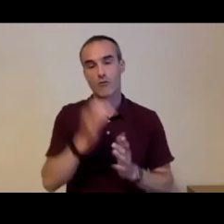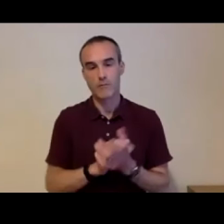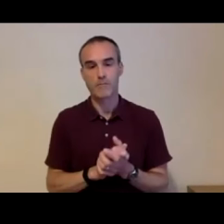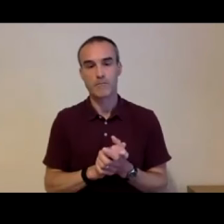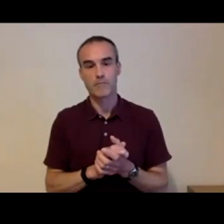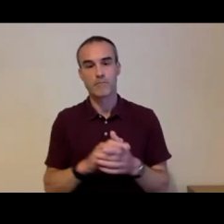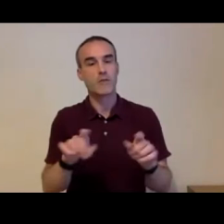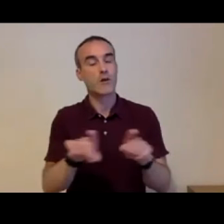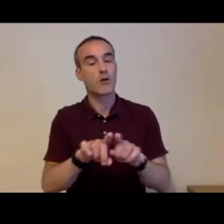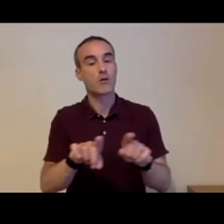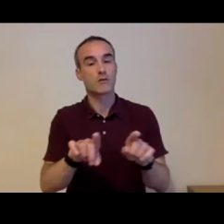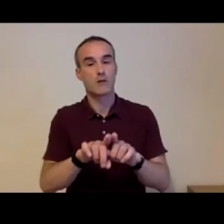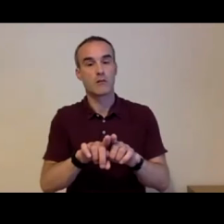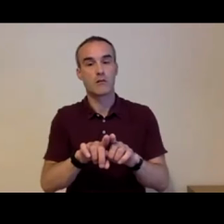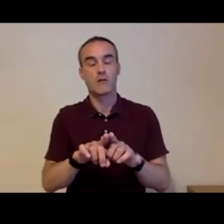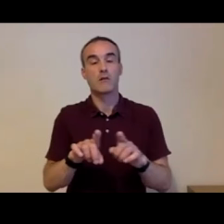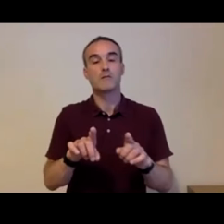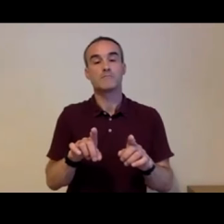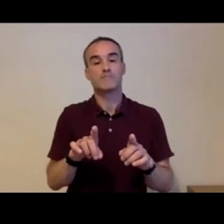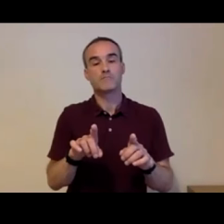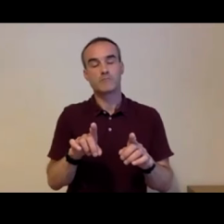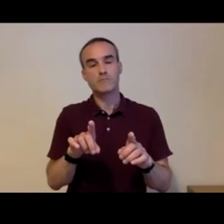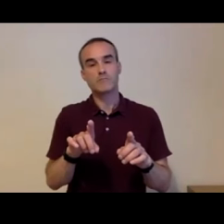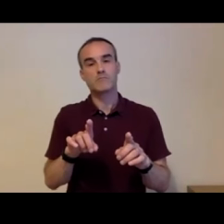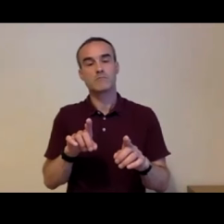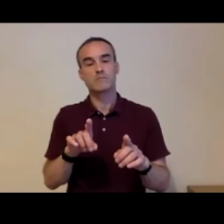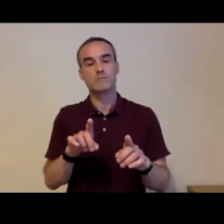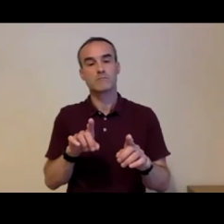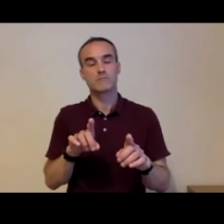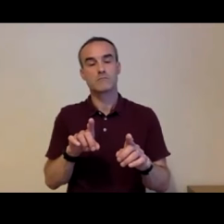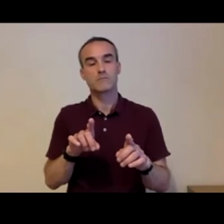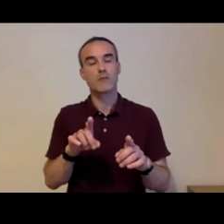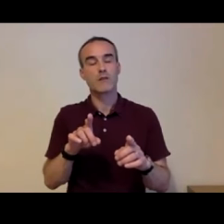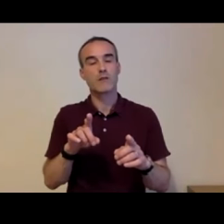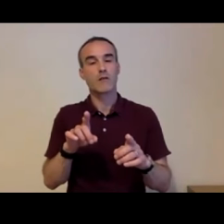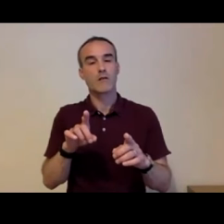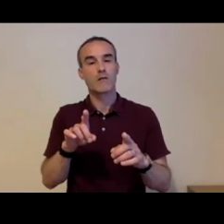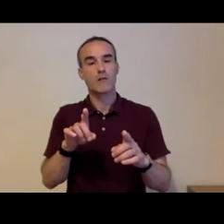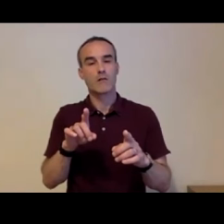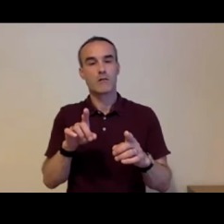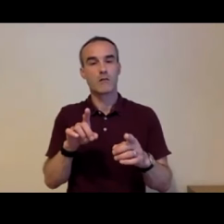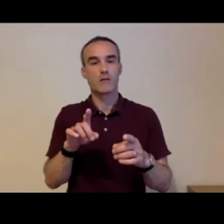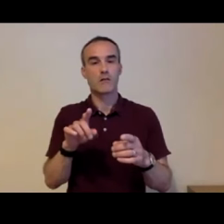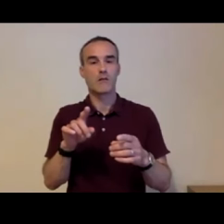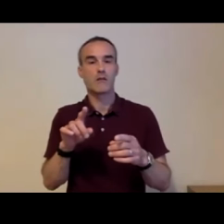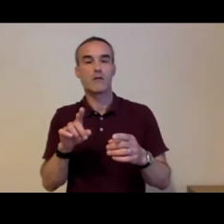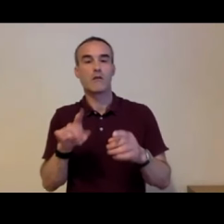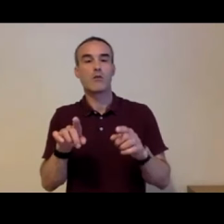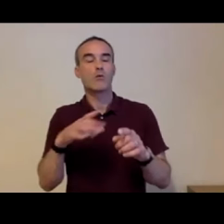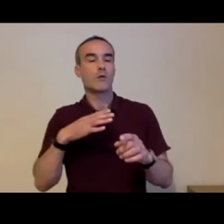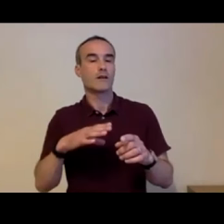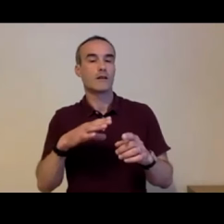than subjective or supplanting or complementing PROMs, are objective